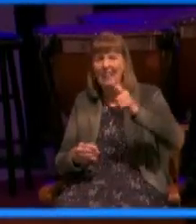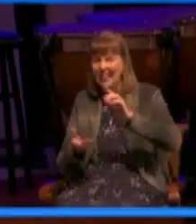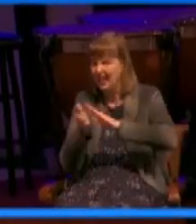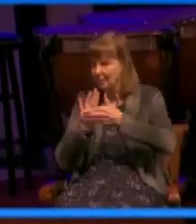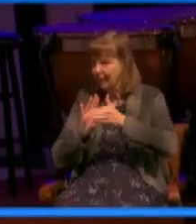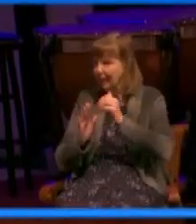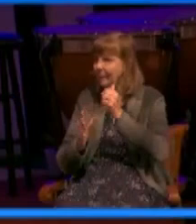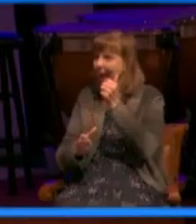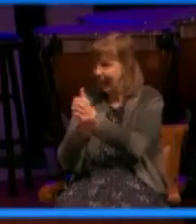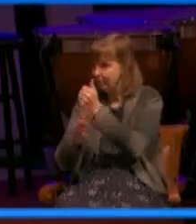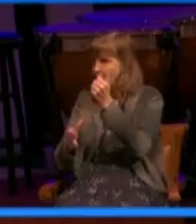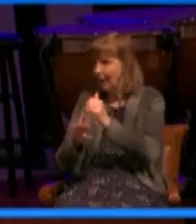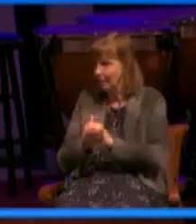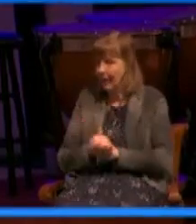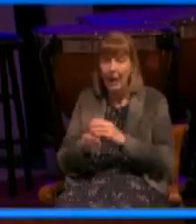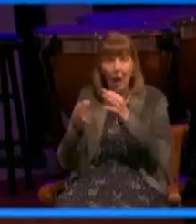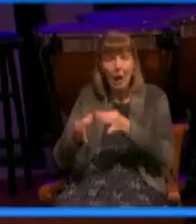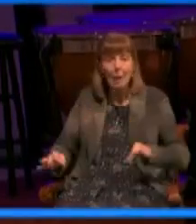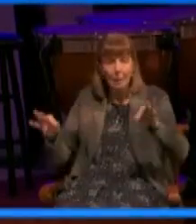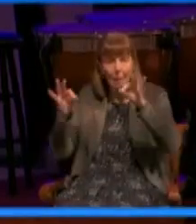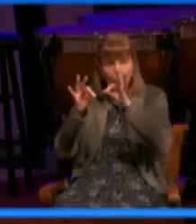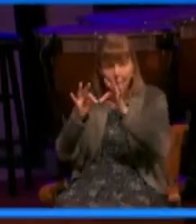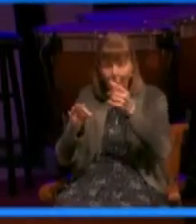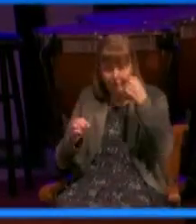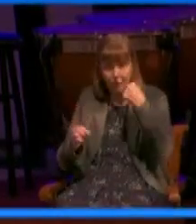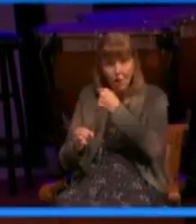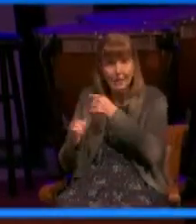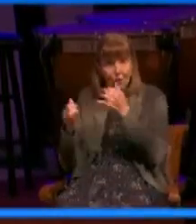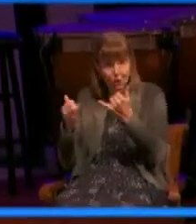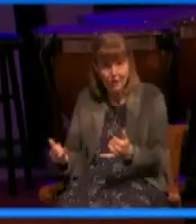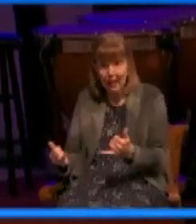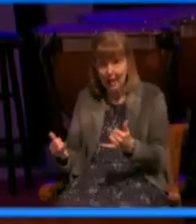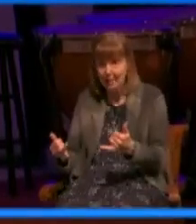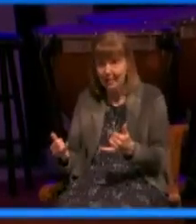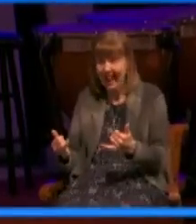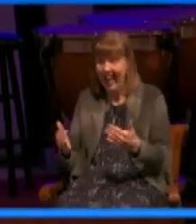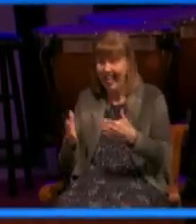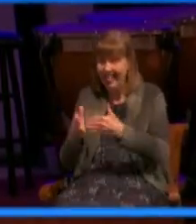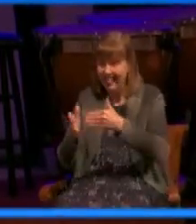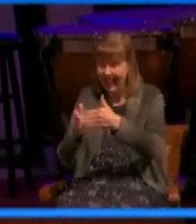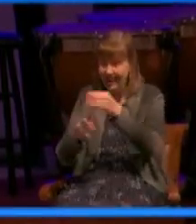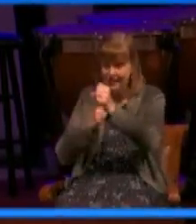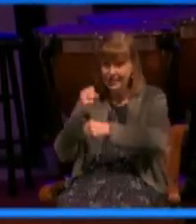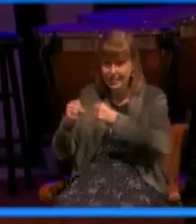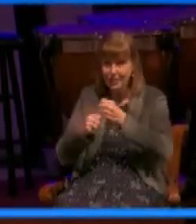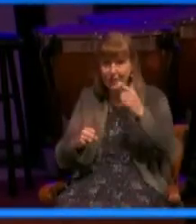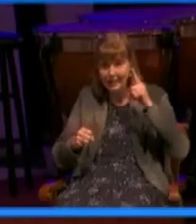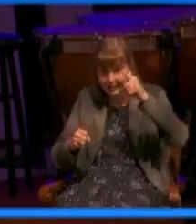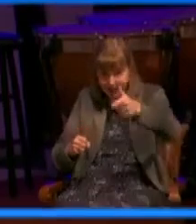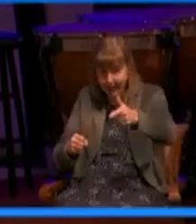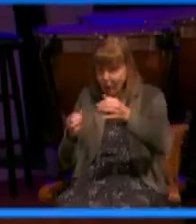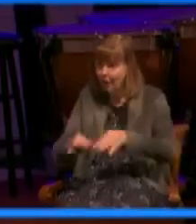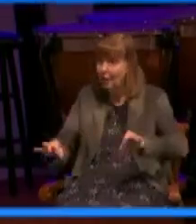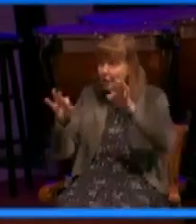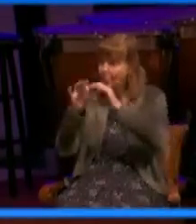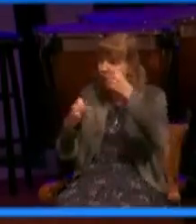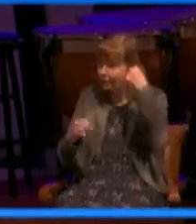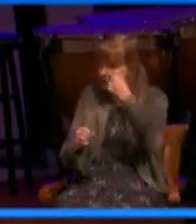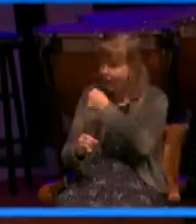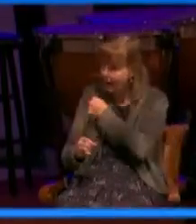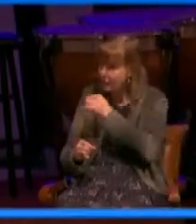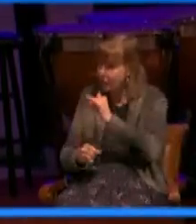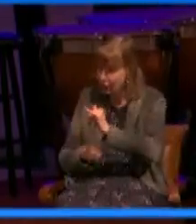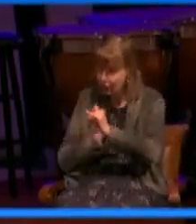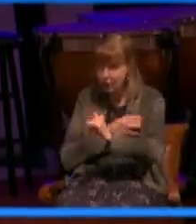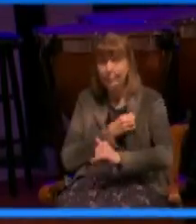us today. Thousands of years later, they are important to us. And in Genesis chapter